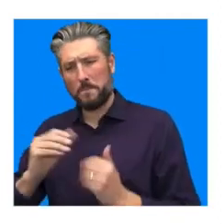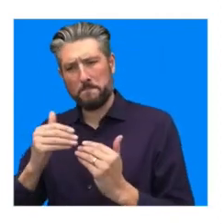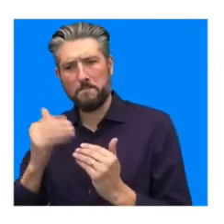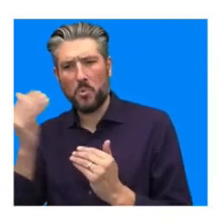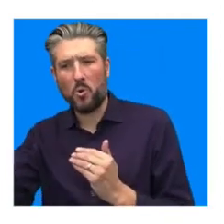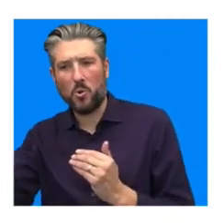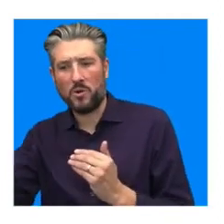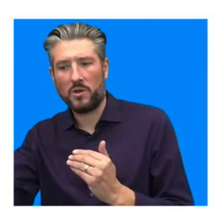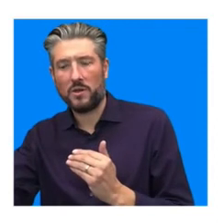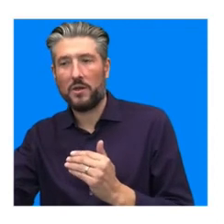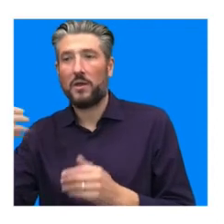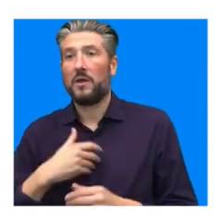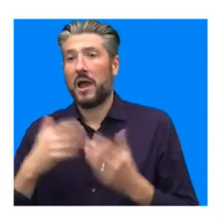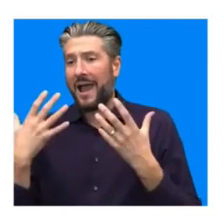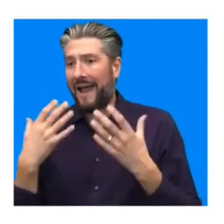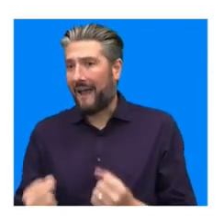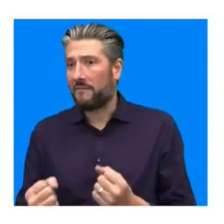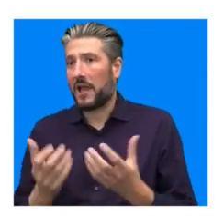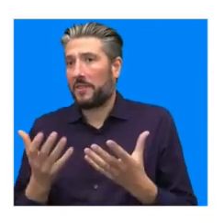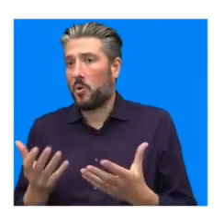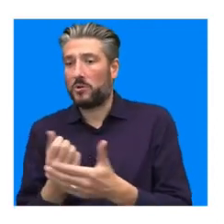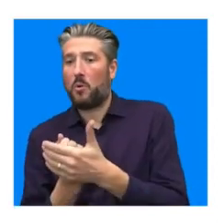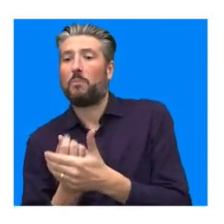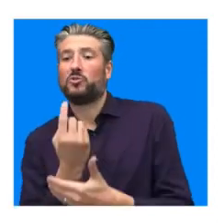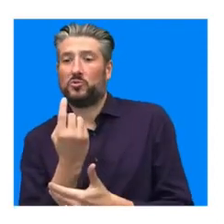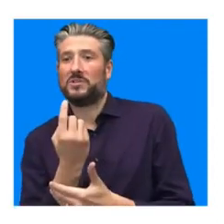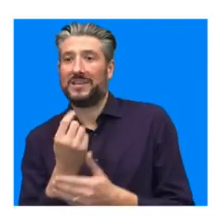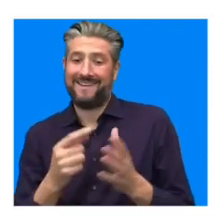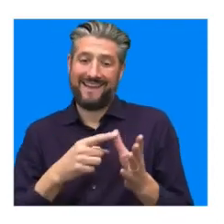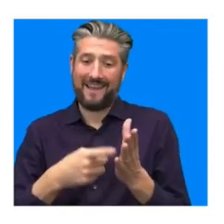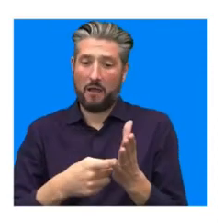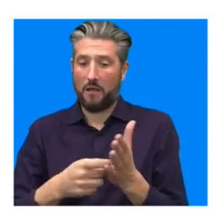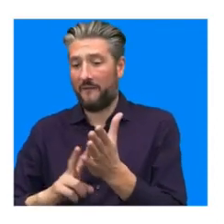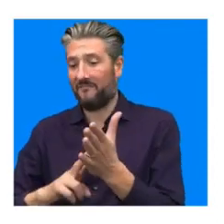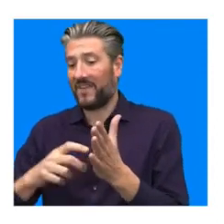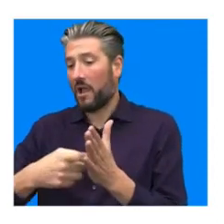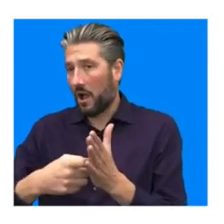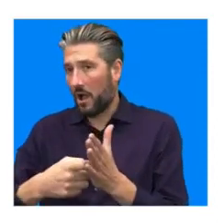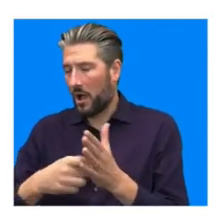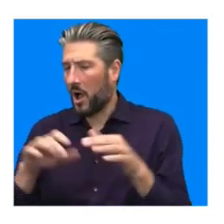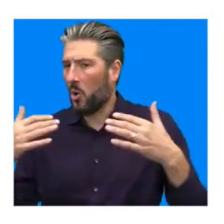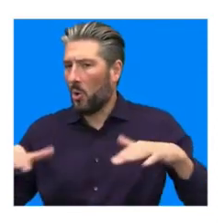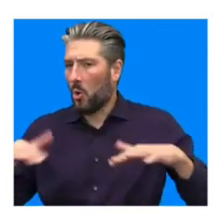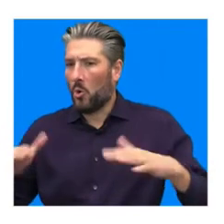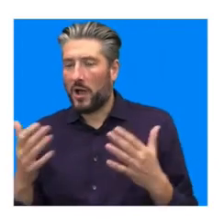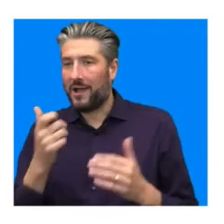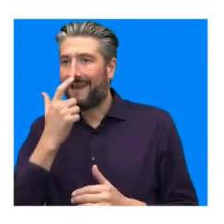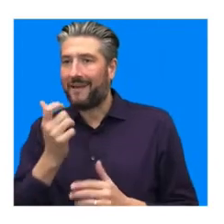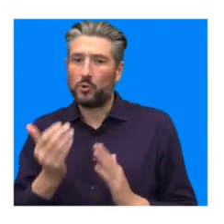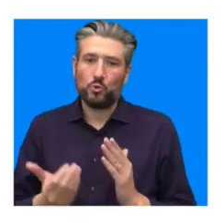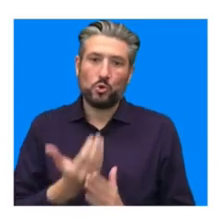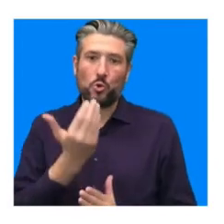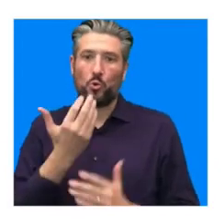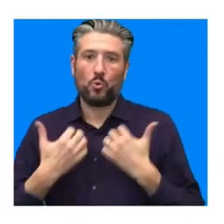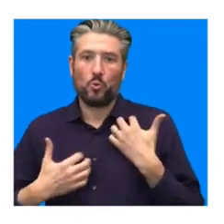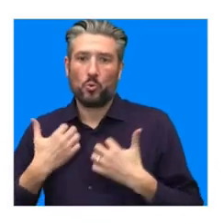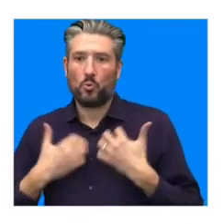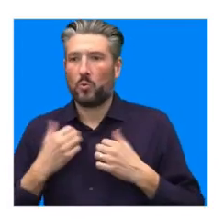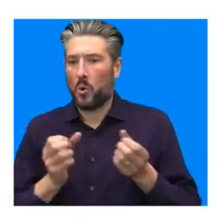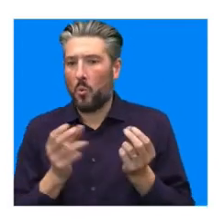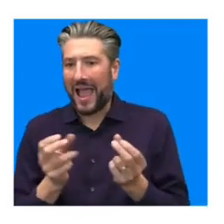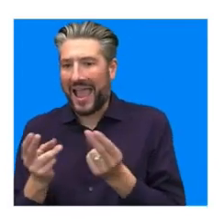pretty wide open space using both AR and VR to think about some new and interesting ways of presenting accessibility in